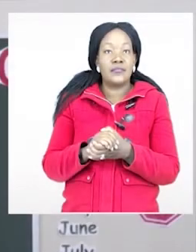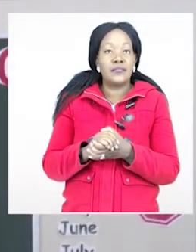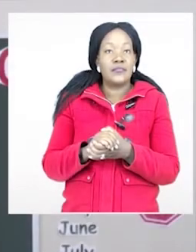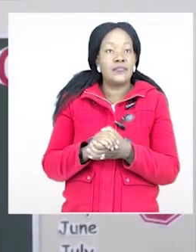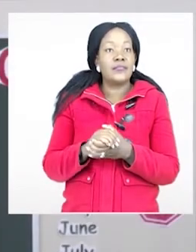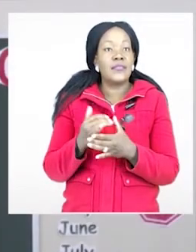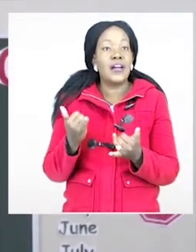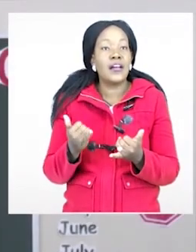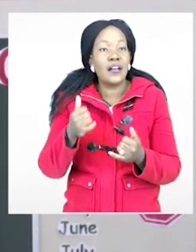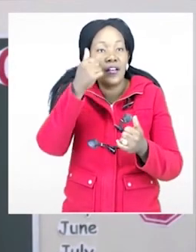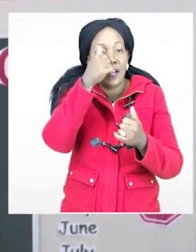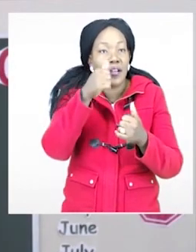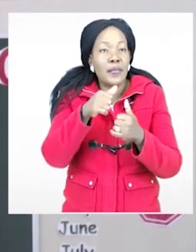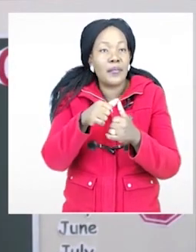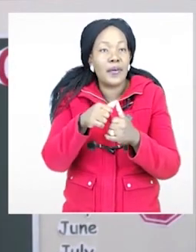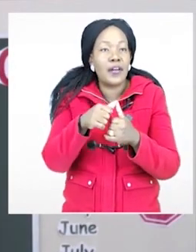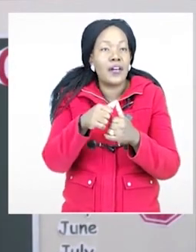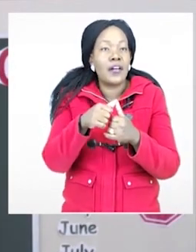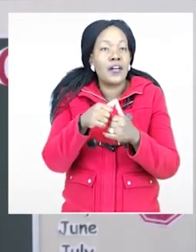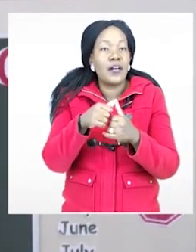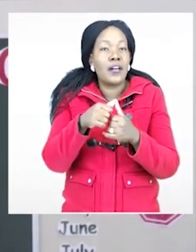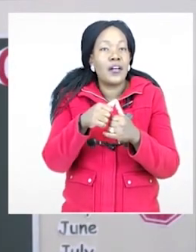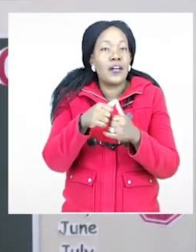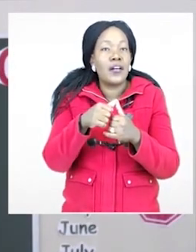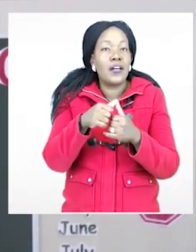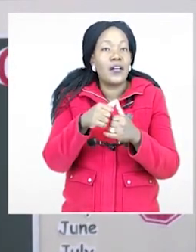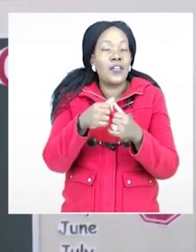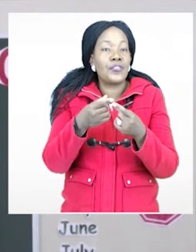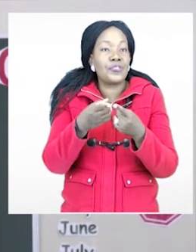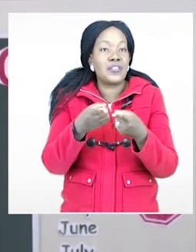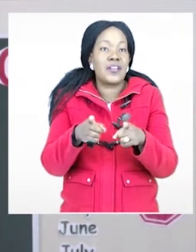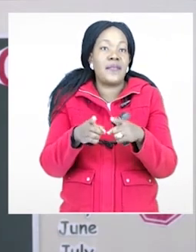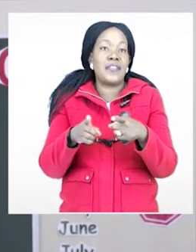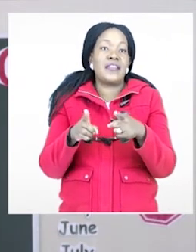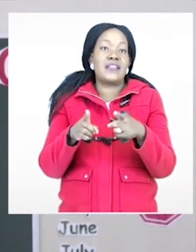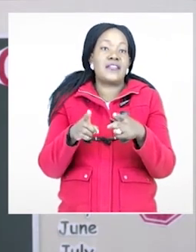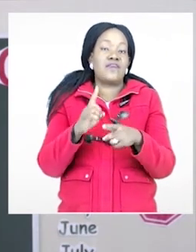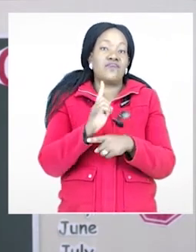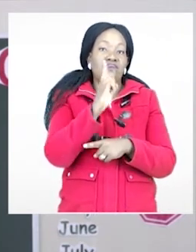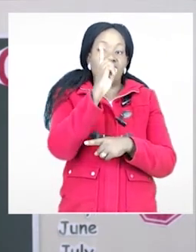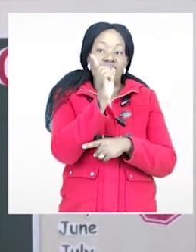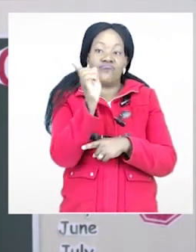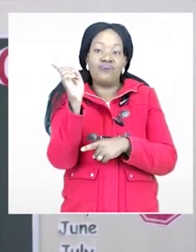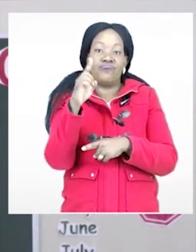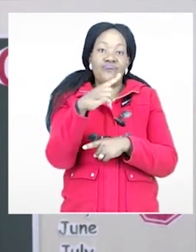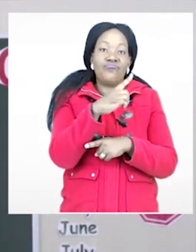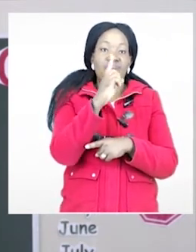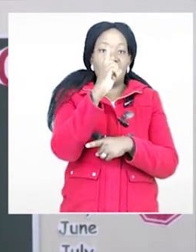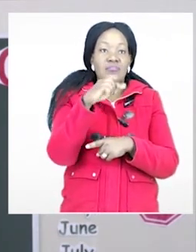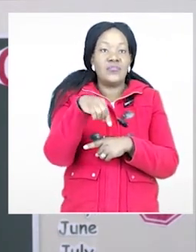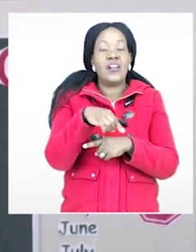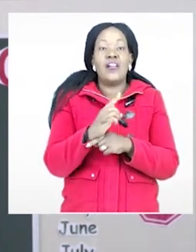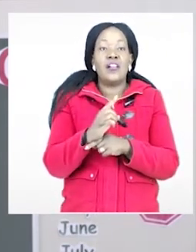Now remember we said we're doing something on differences and directions. Now let's quickly